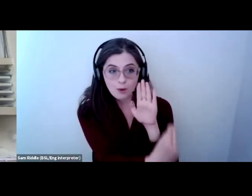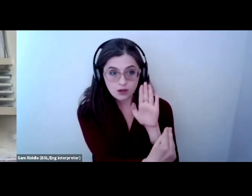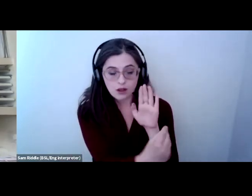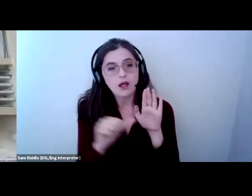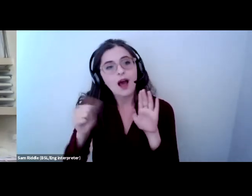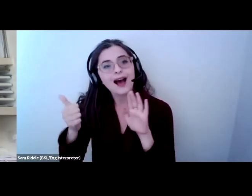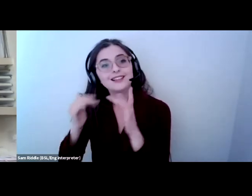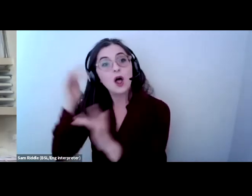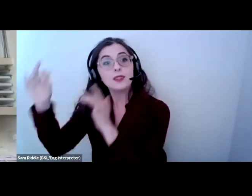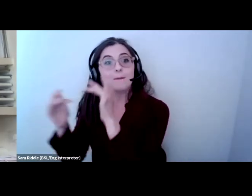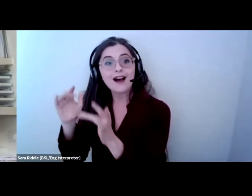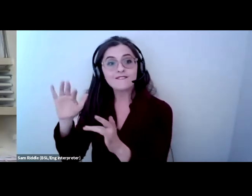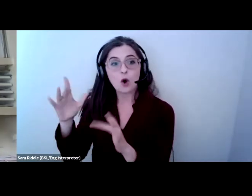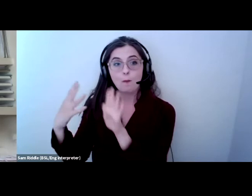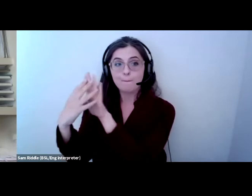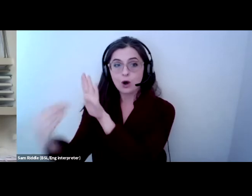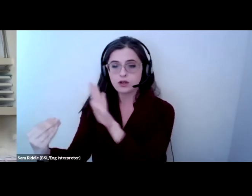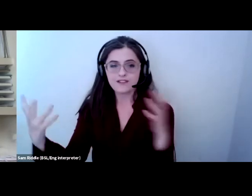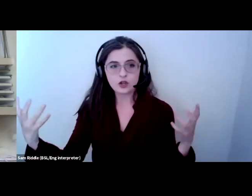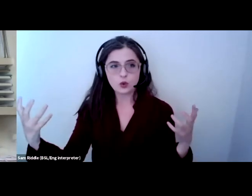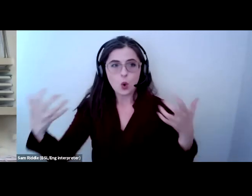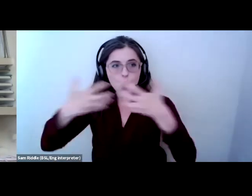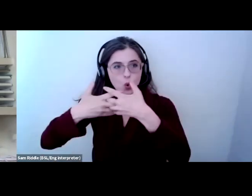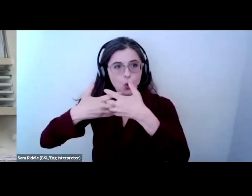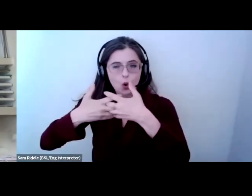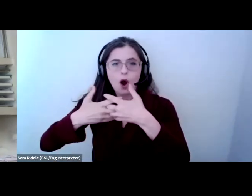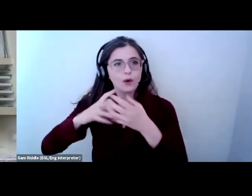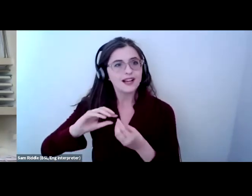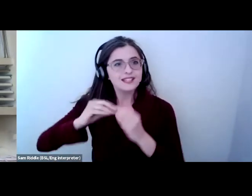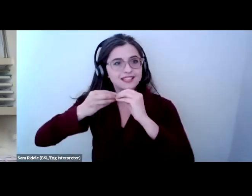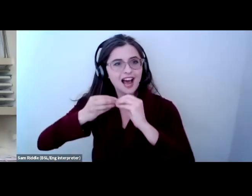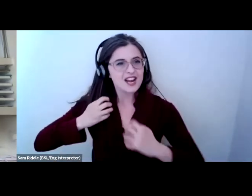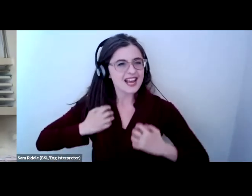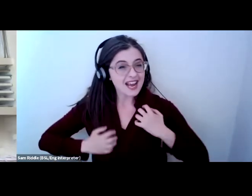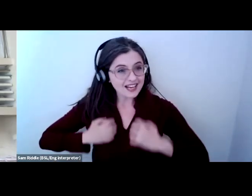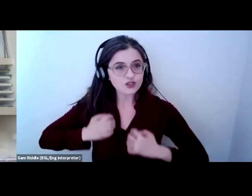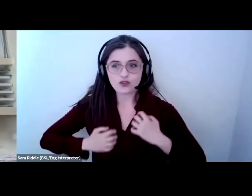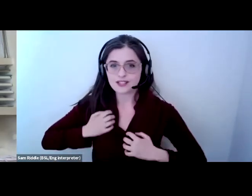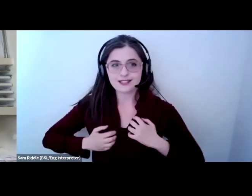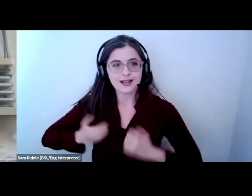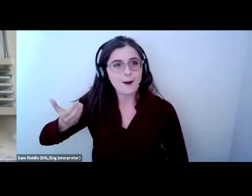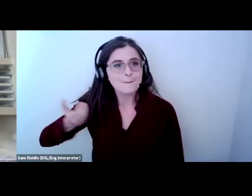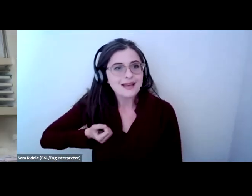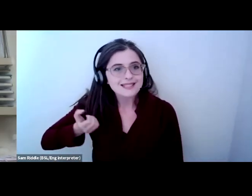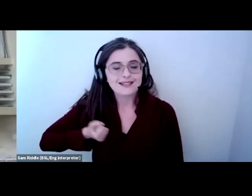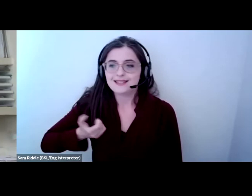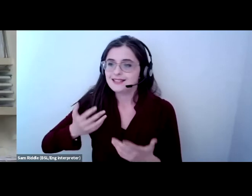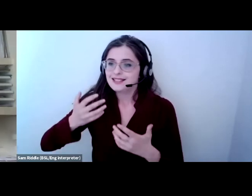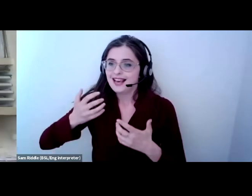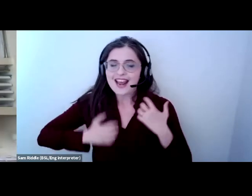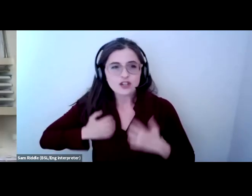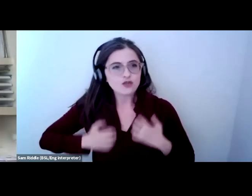we can really design some really, really interesting businesses and interesting platforms. And